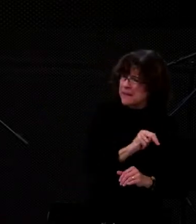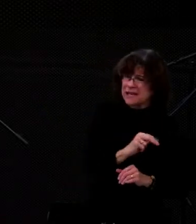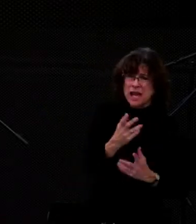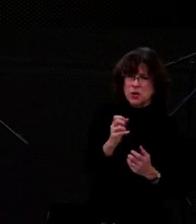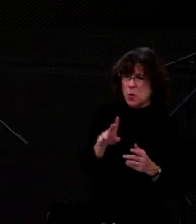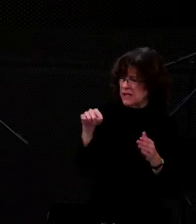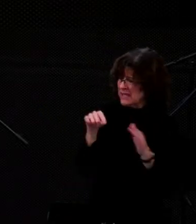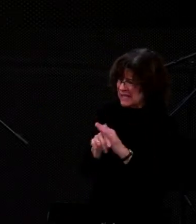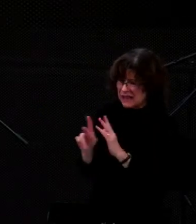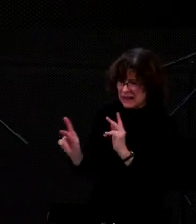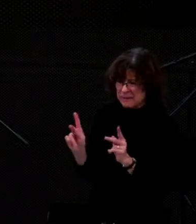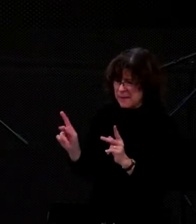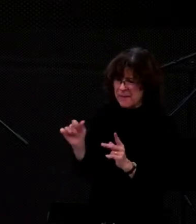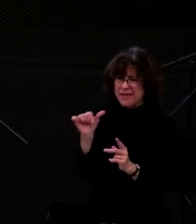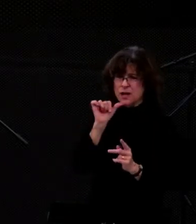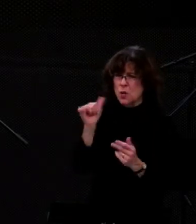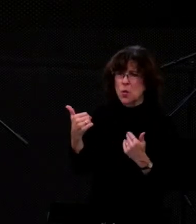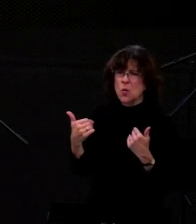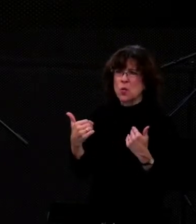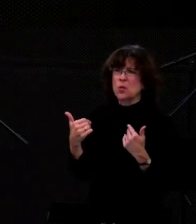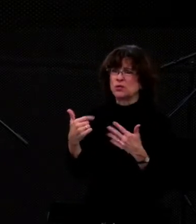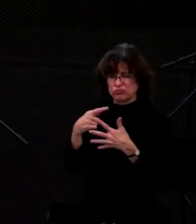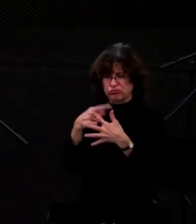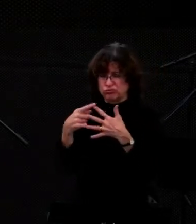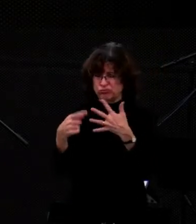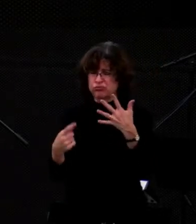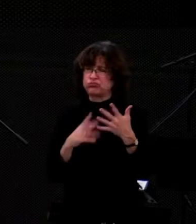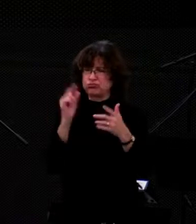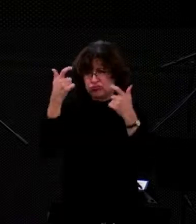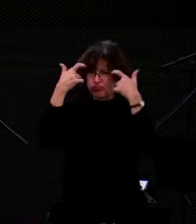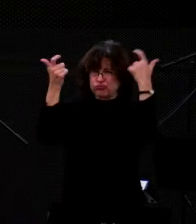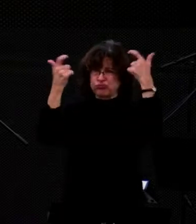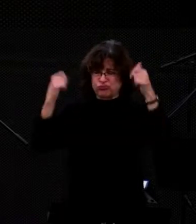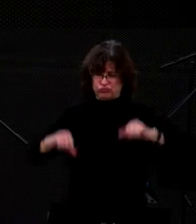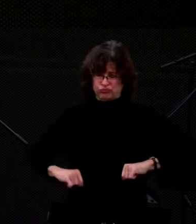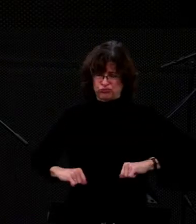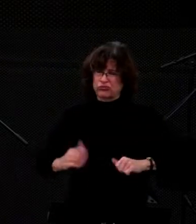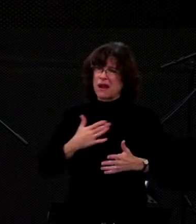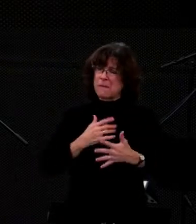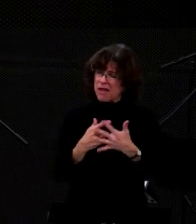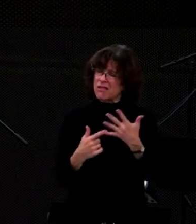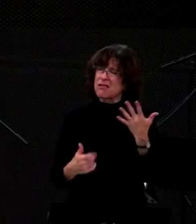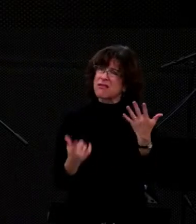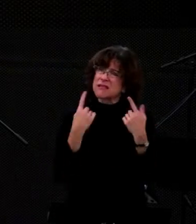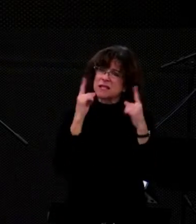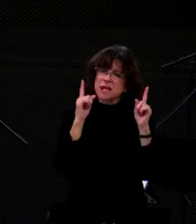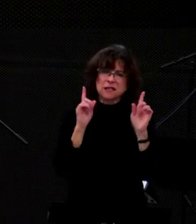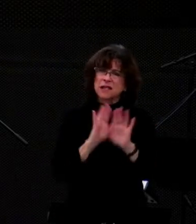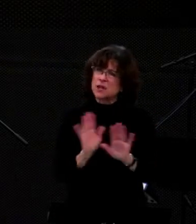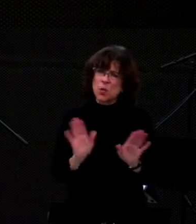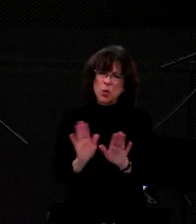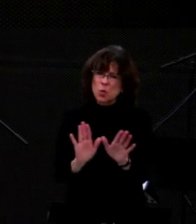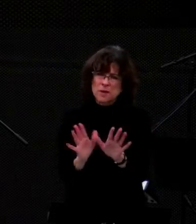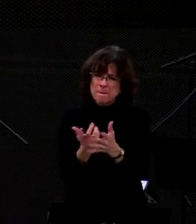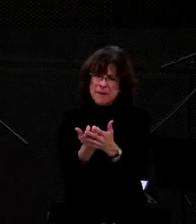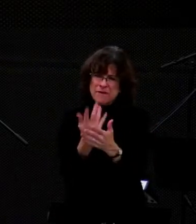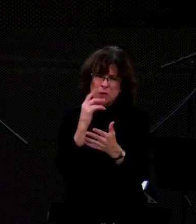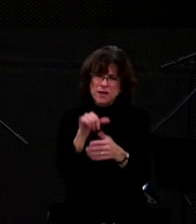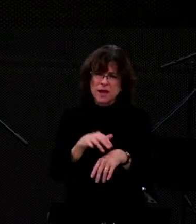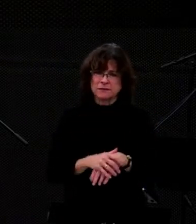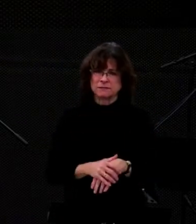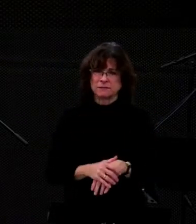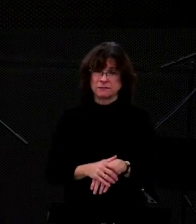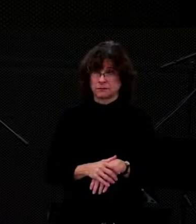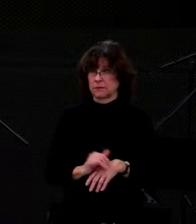I don't spend my dinner parties listing out all of my accomplishments, begging people for a whole round of attaboys. Well, that's